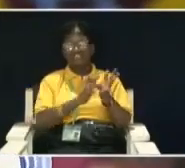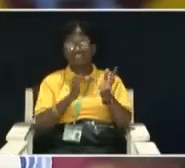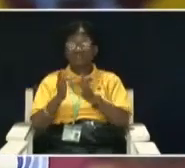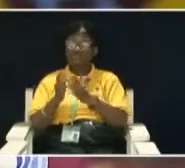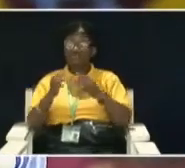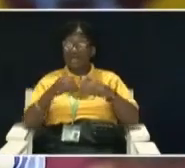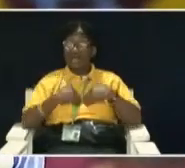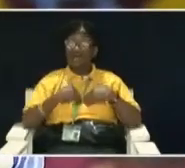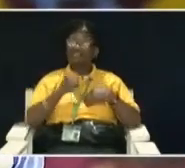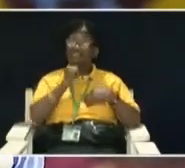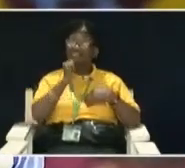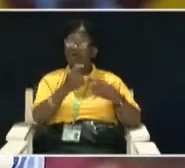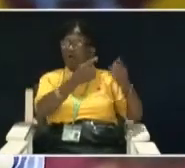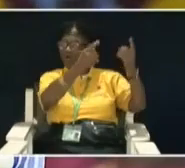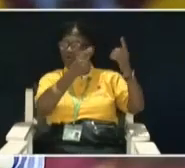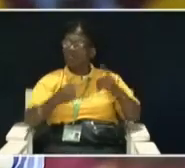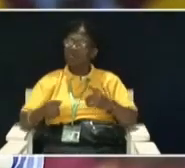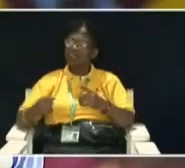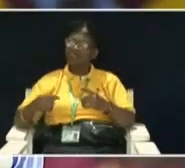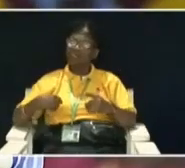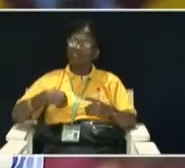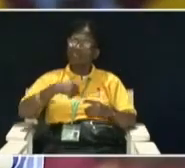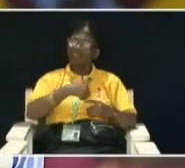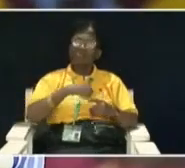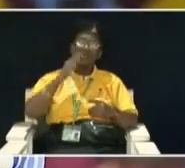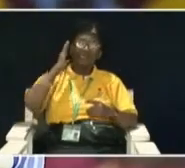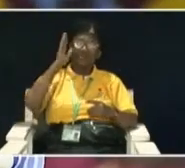We'll be talking on